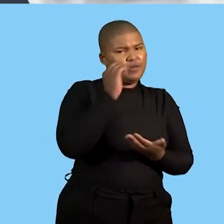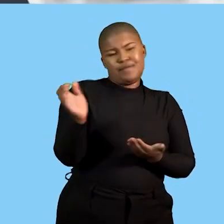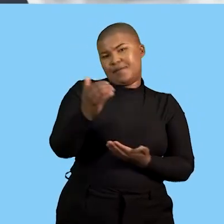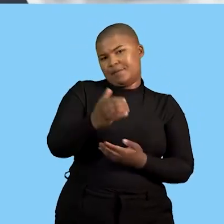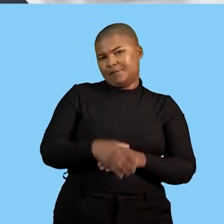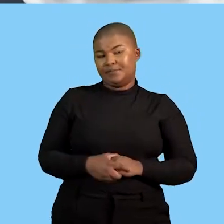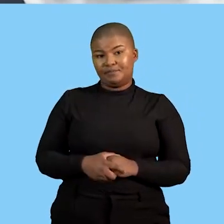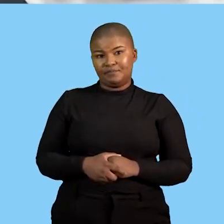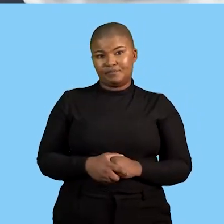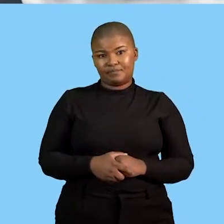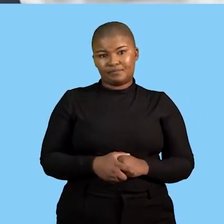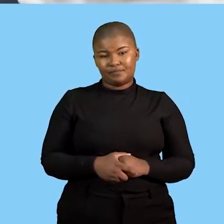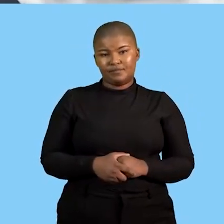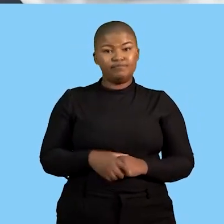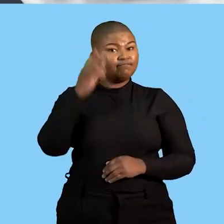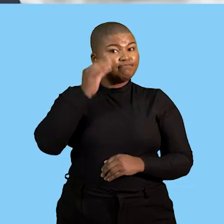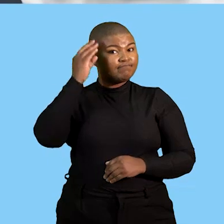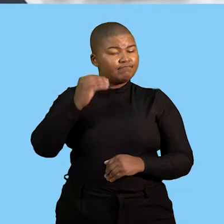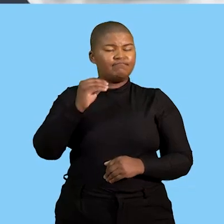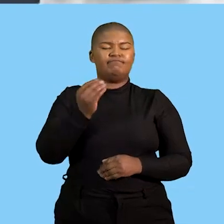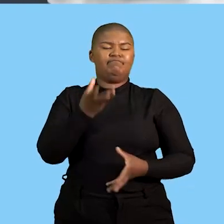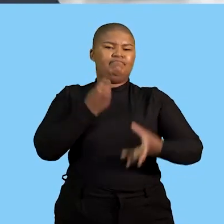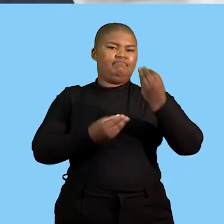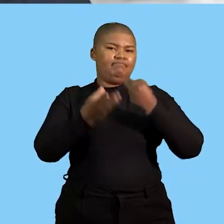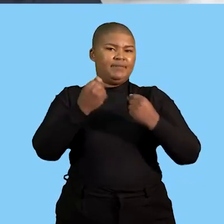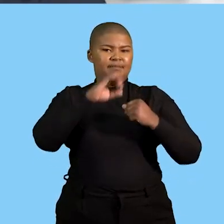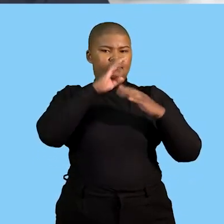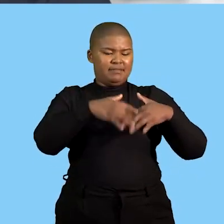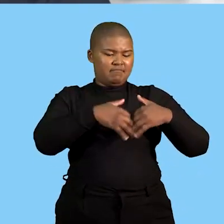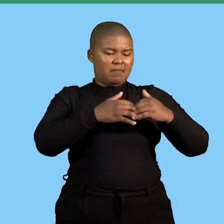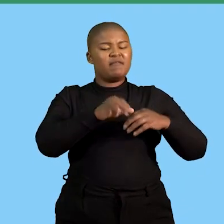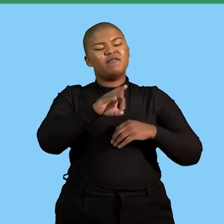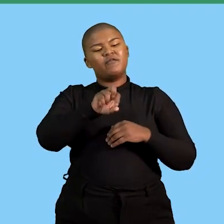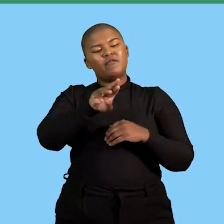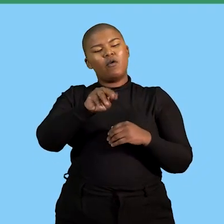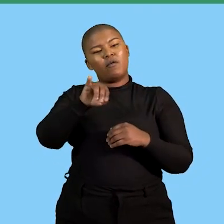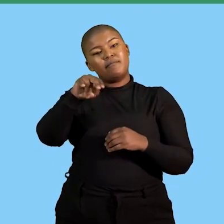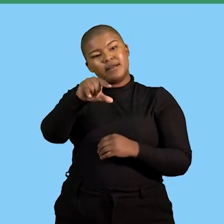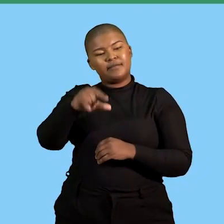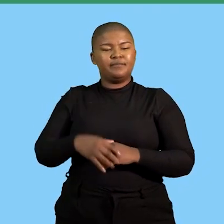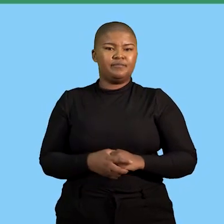team? We need to gather information. So this would be happening during the forming stage.